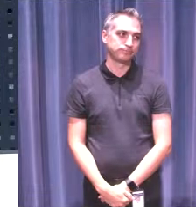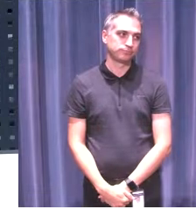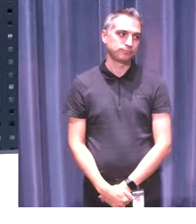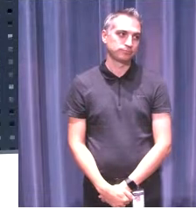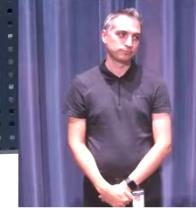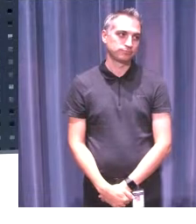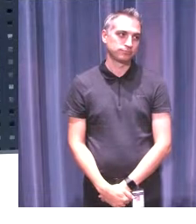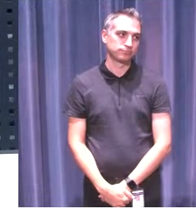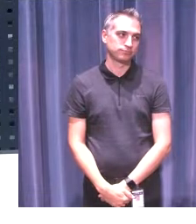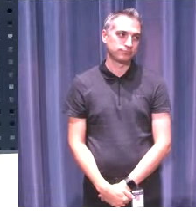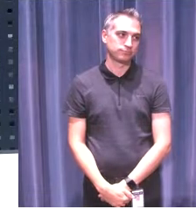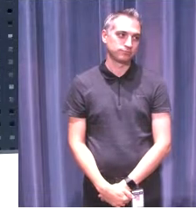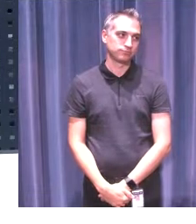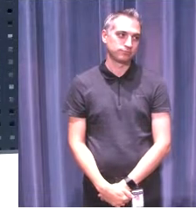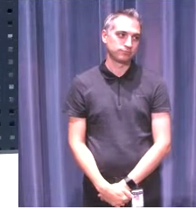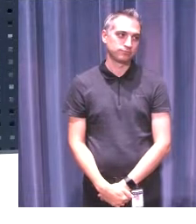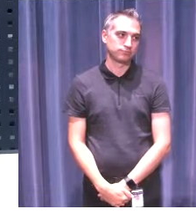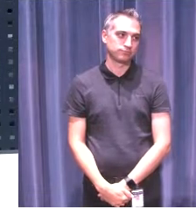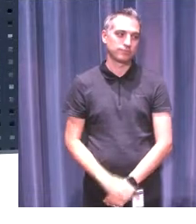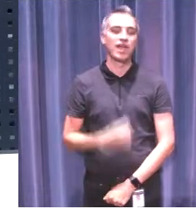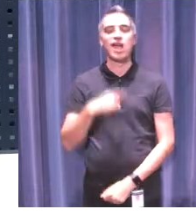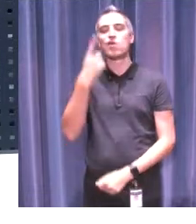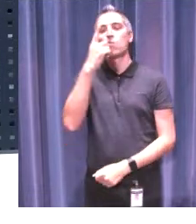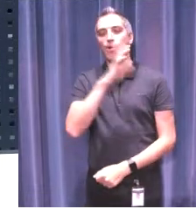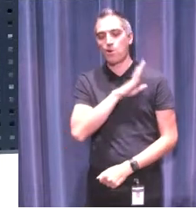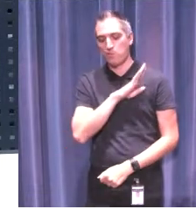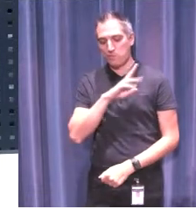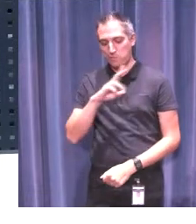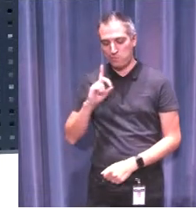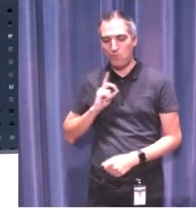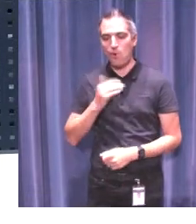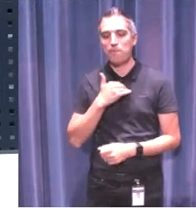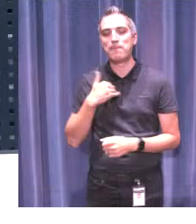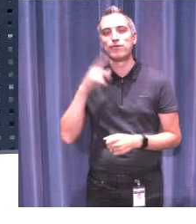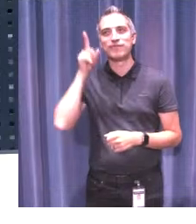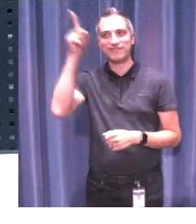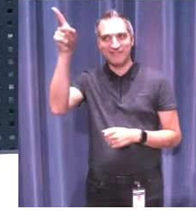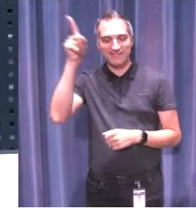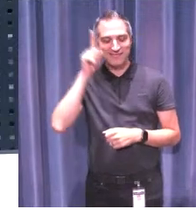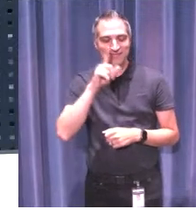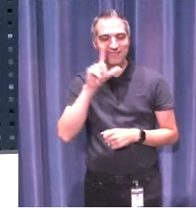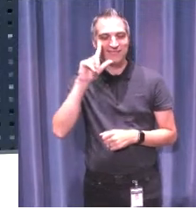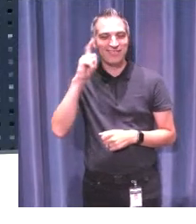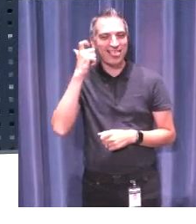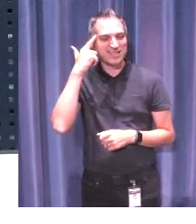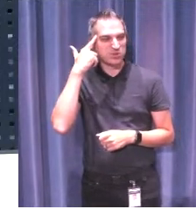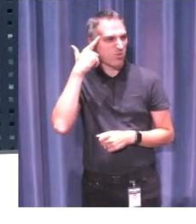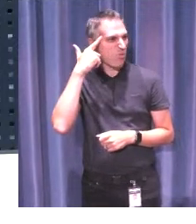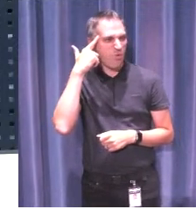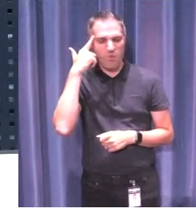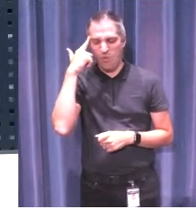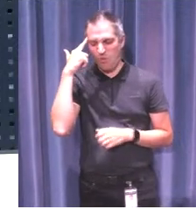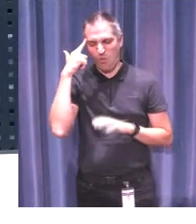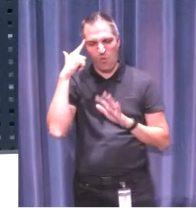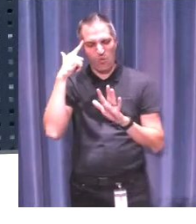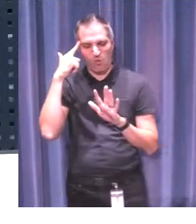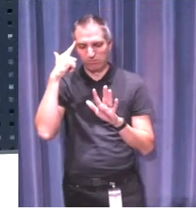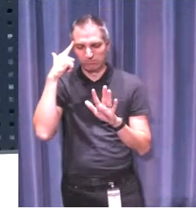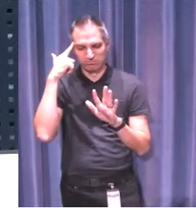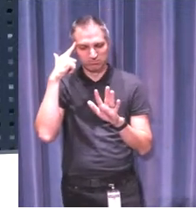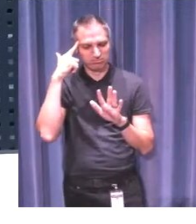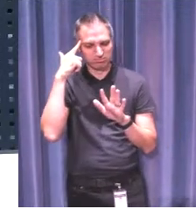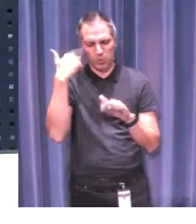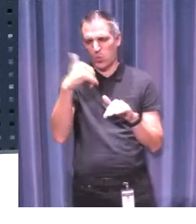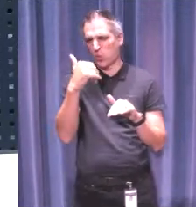I had one board member in Lansing that, and she was a